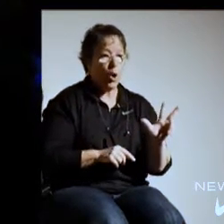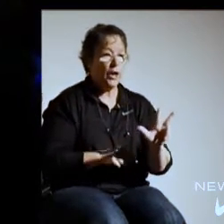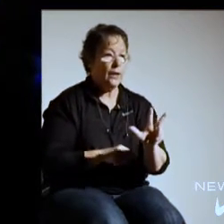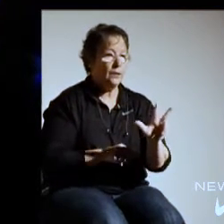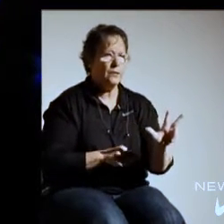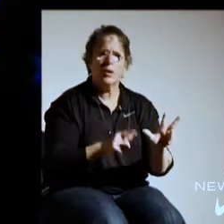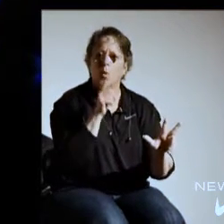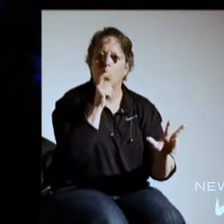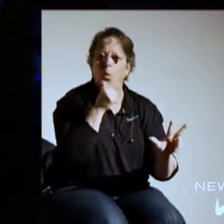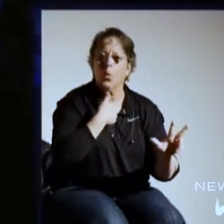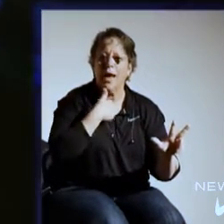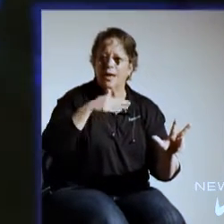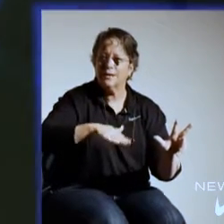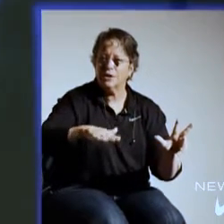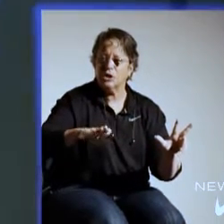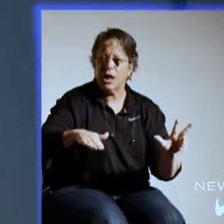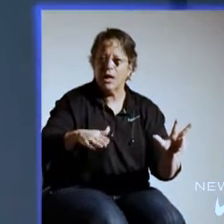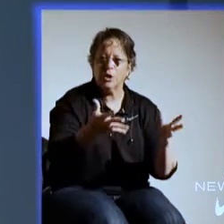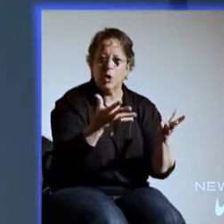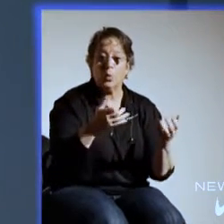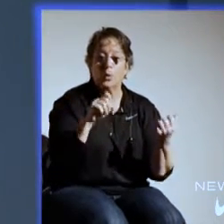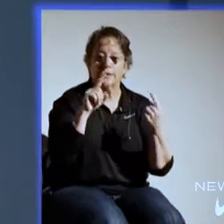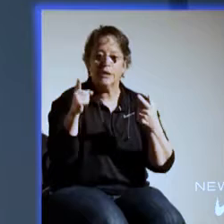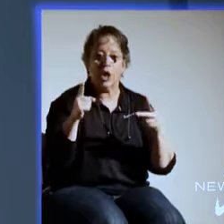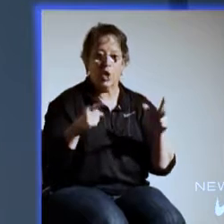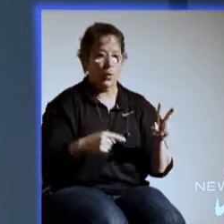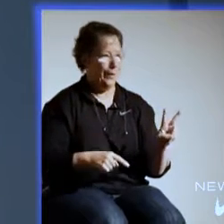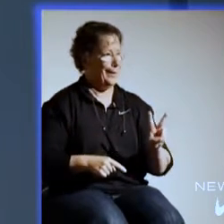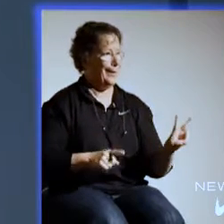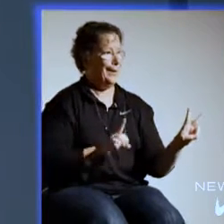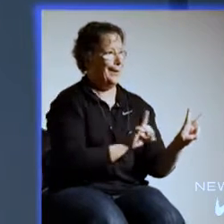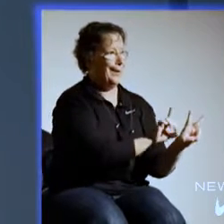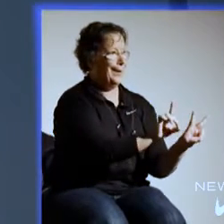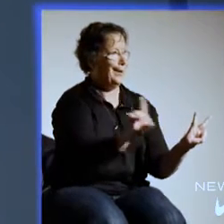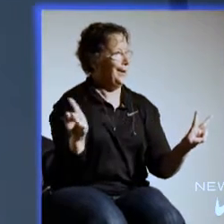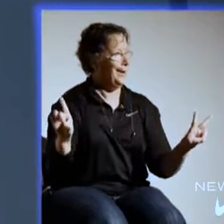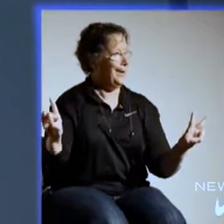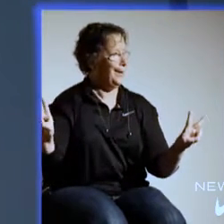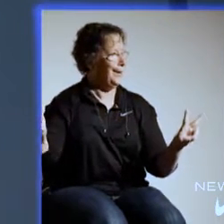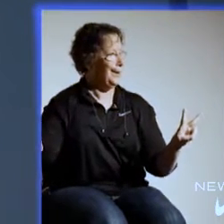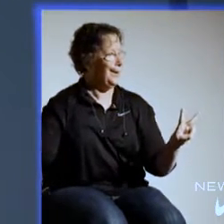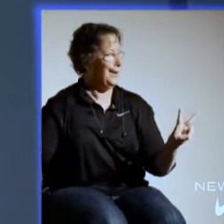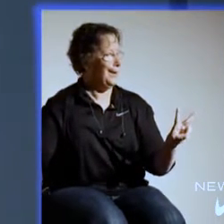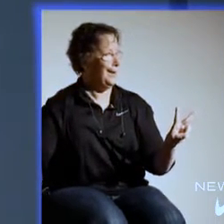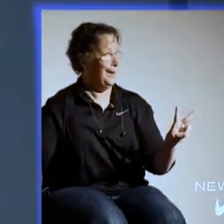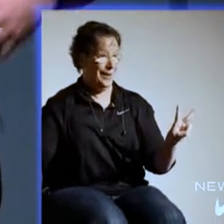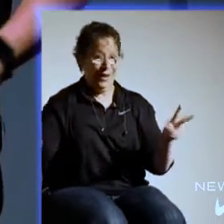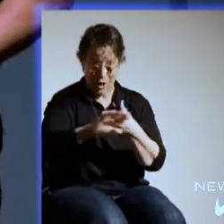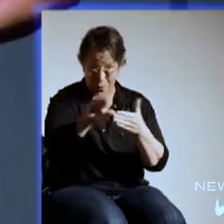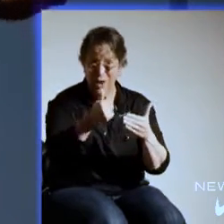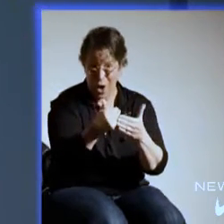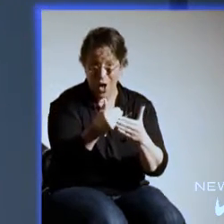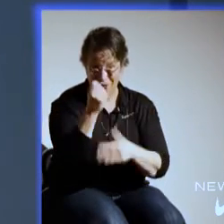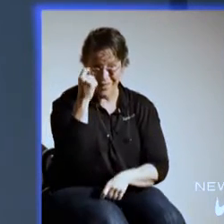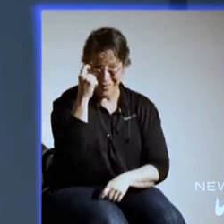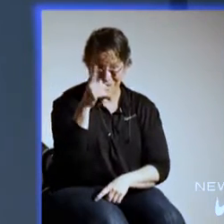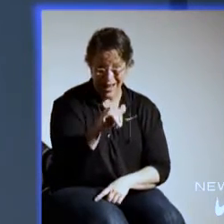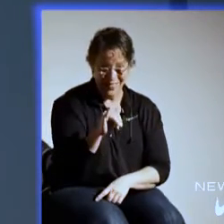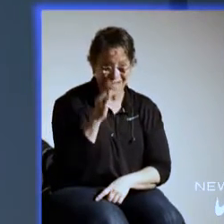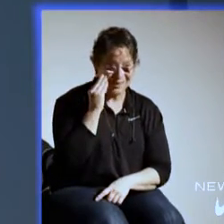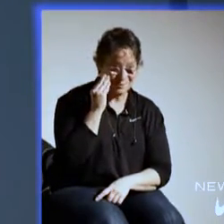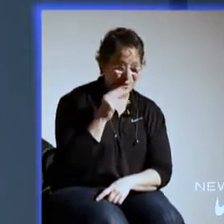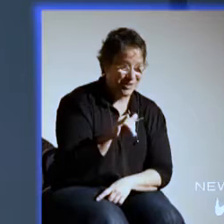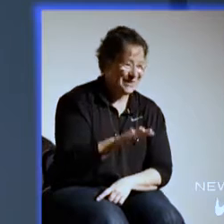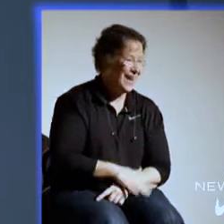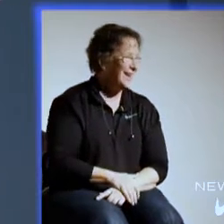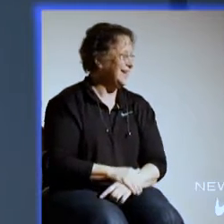has a child who's ever wanted to go their own way and do their own thing? Oh, it's universal, huh? Funny. So Abigail,